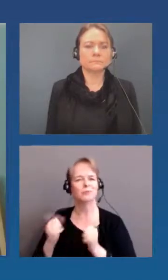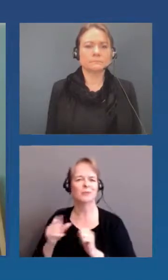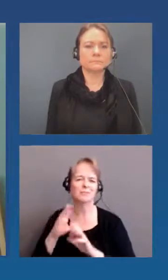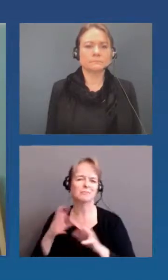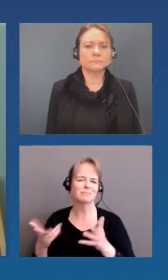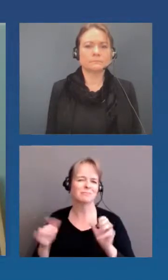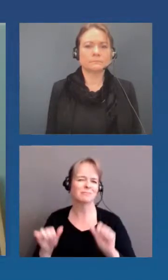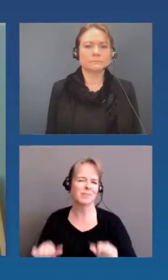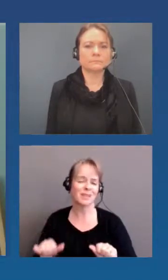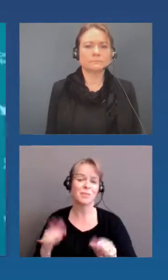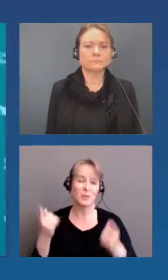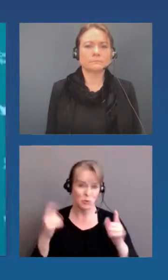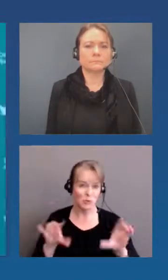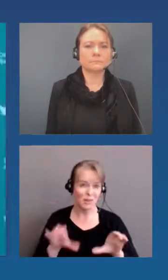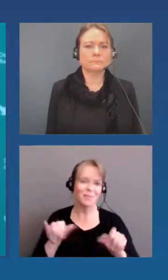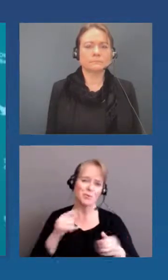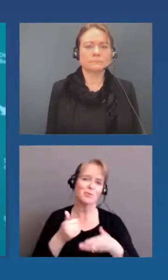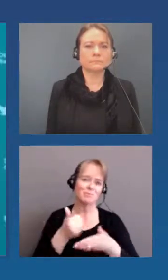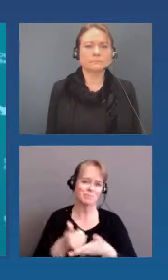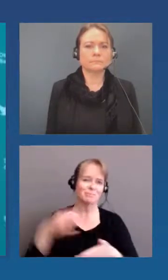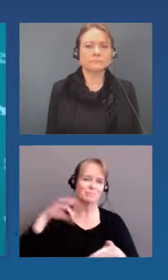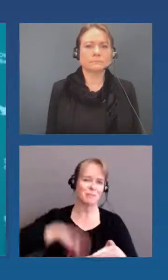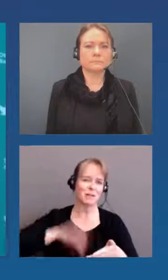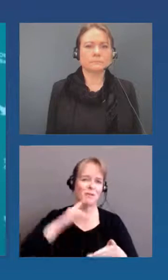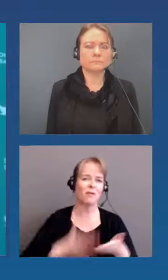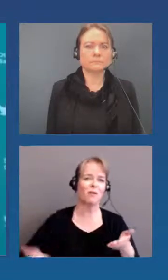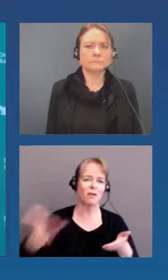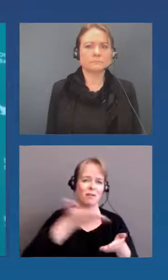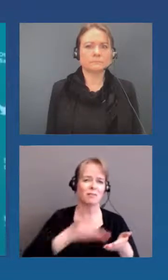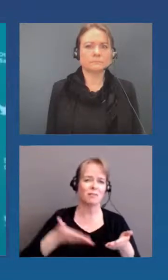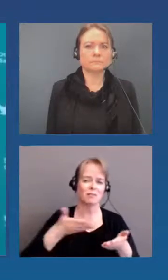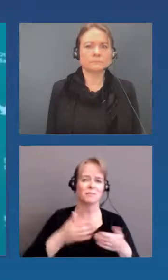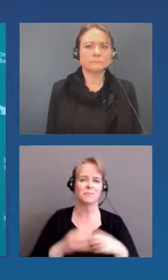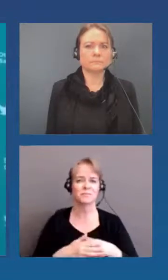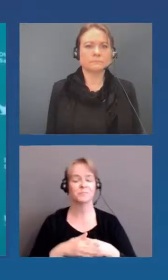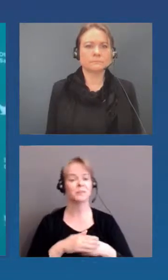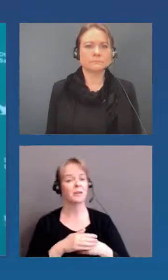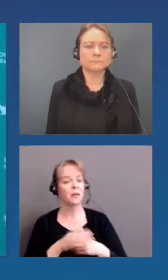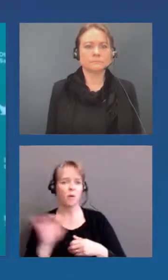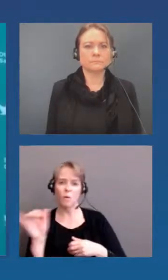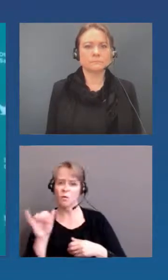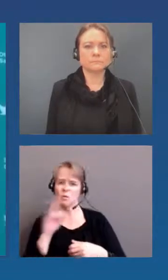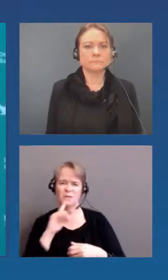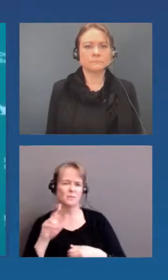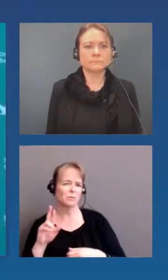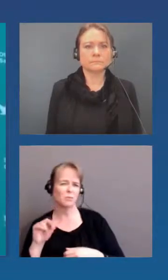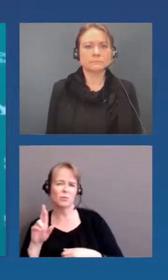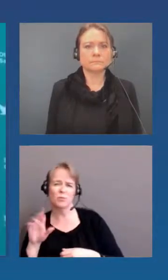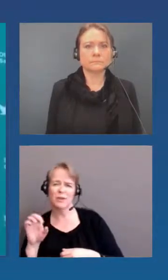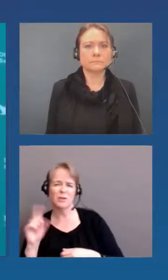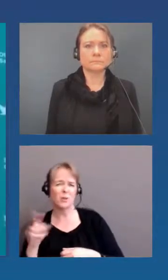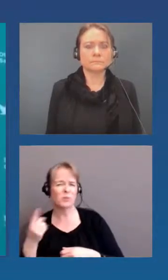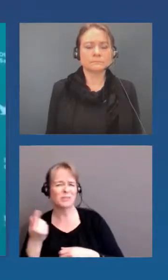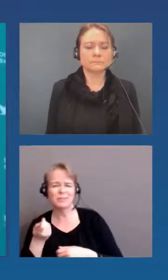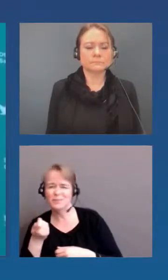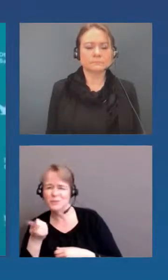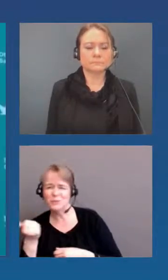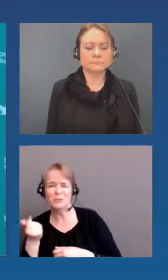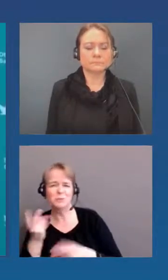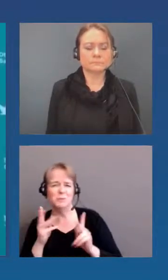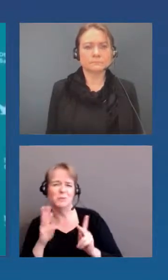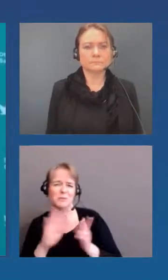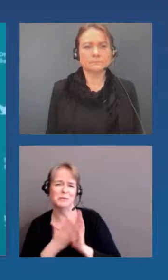I would add it is a minority, a small minority of the time that people are getting upset